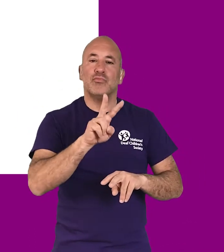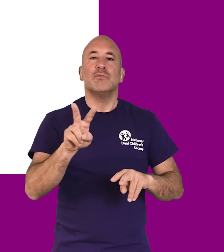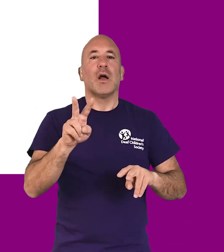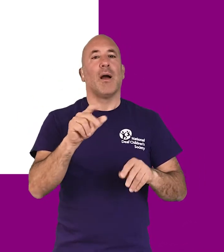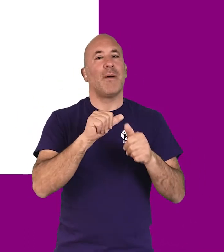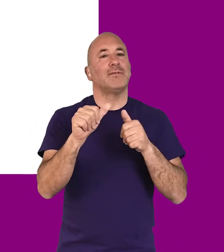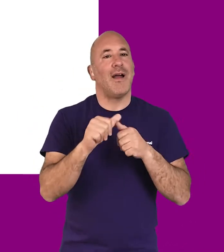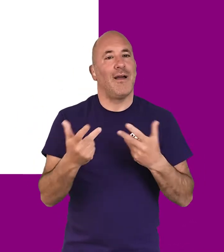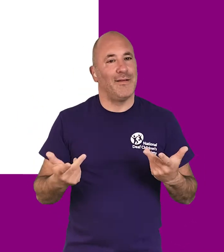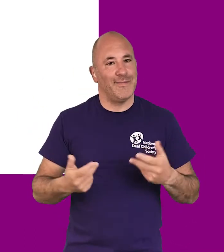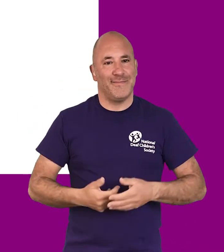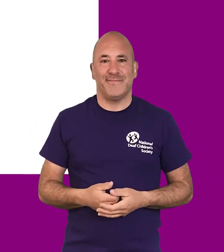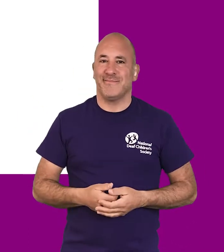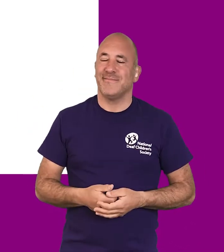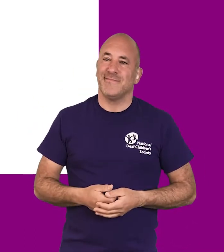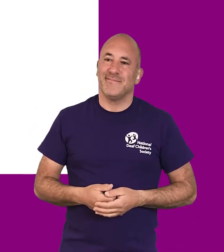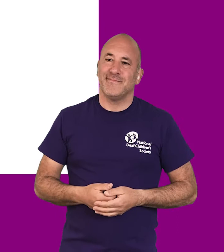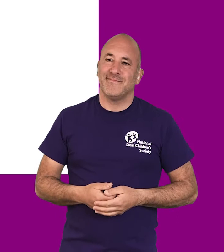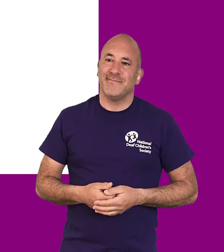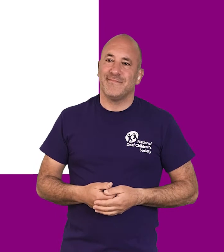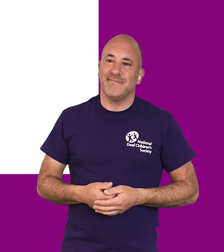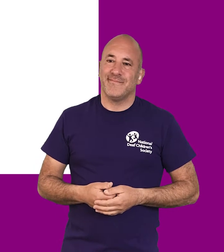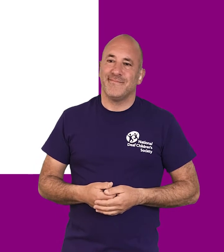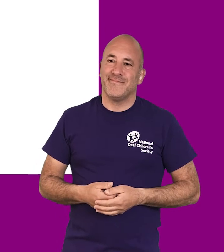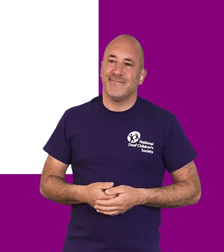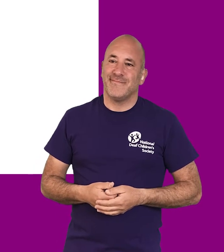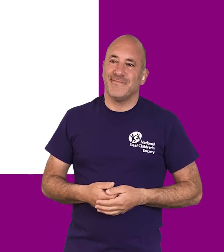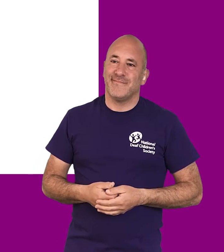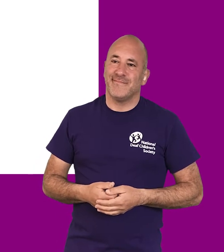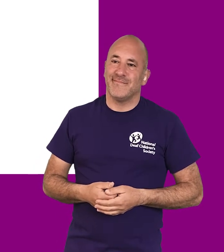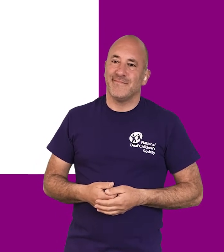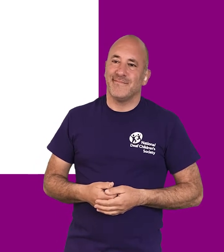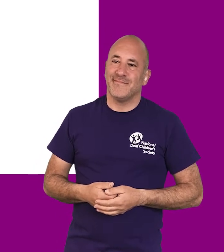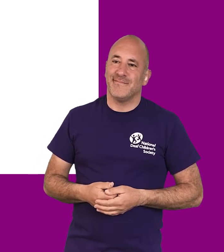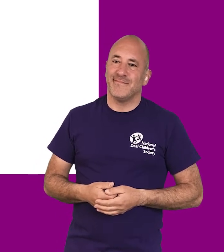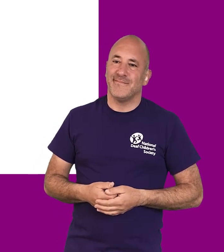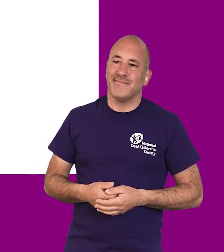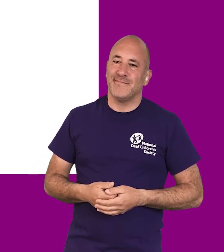there would allow more time for reading.